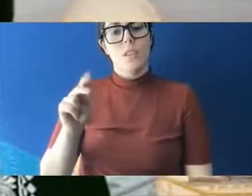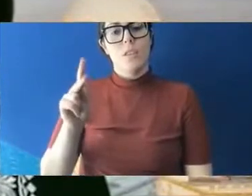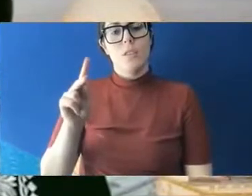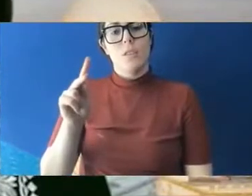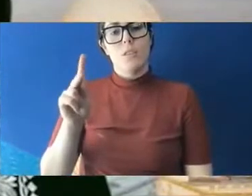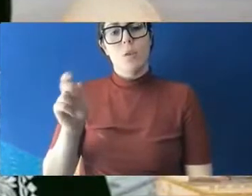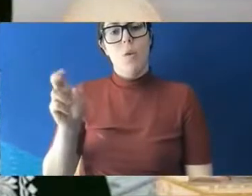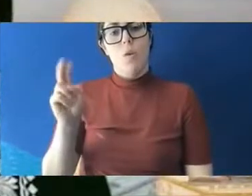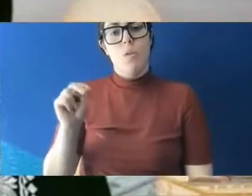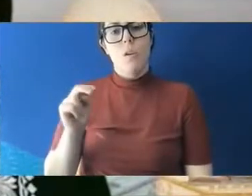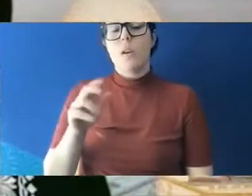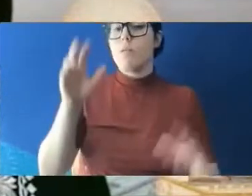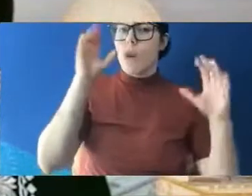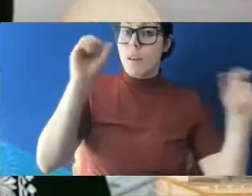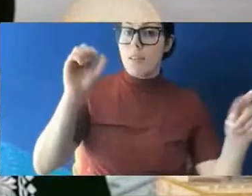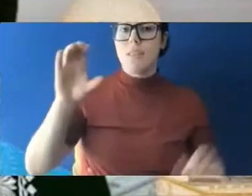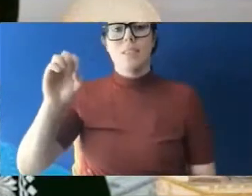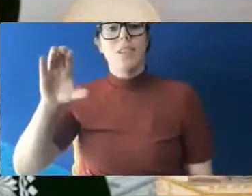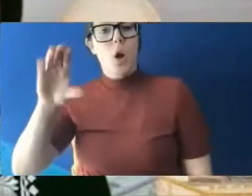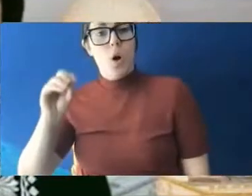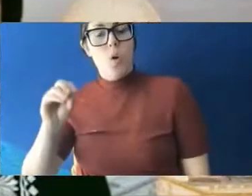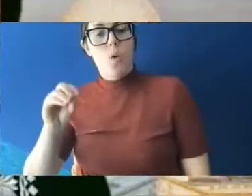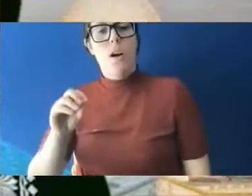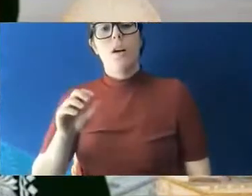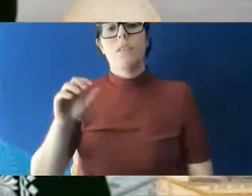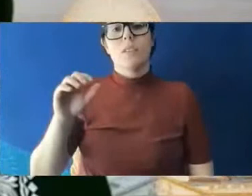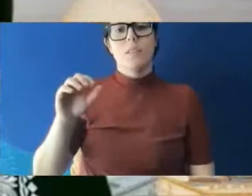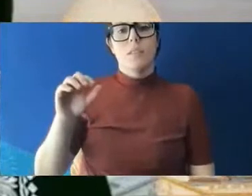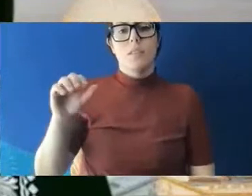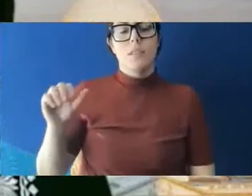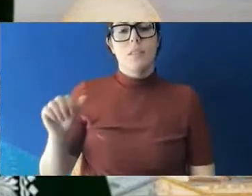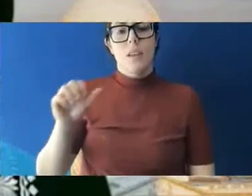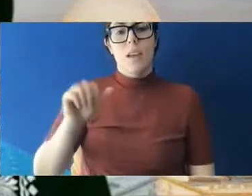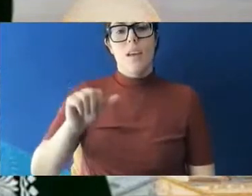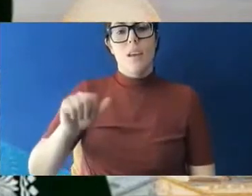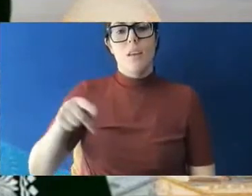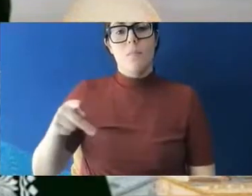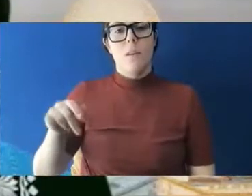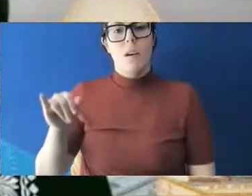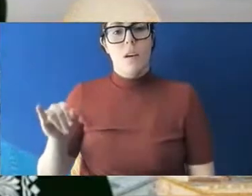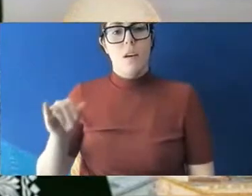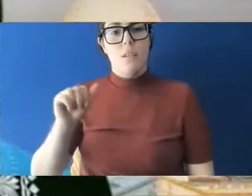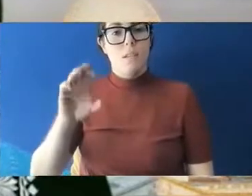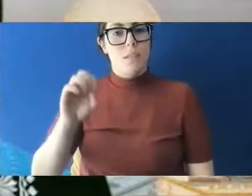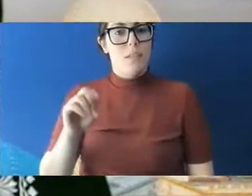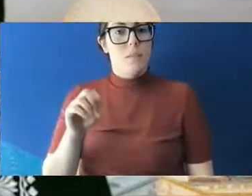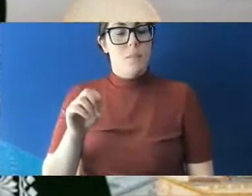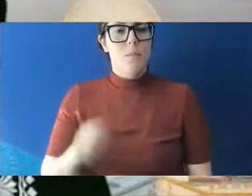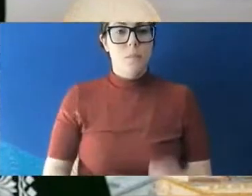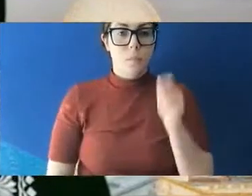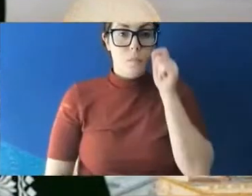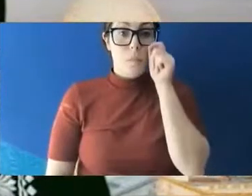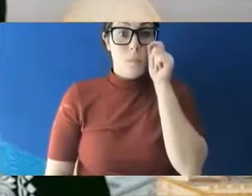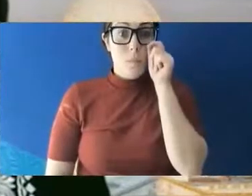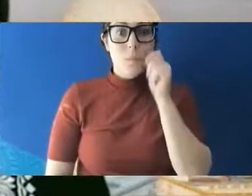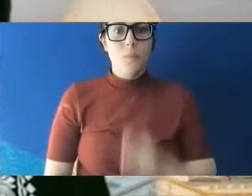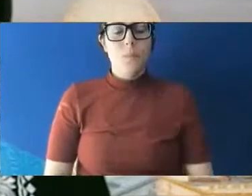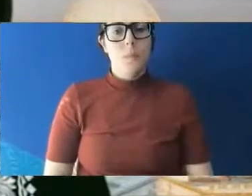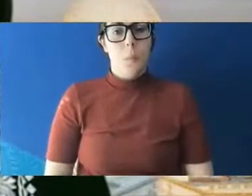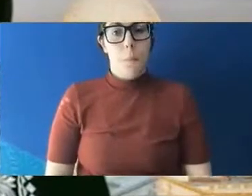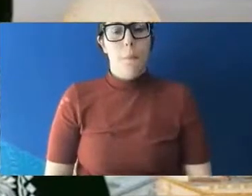and CEO of the National Asian Pacific Islander American Chamber of Commerce and